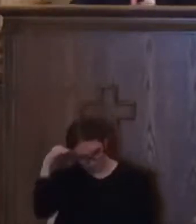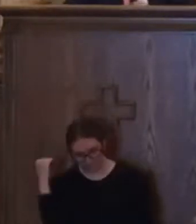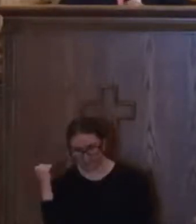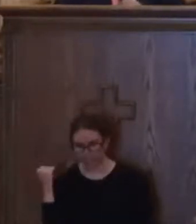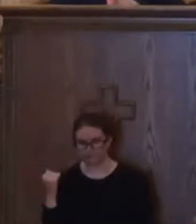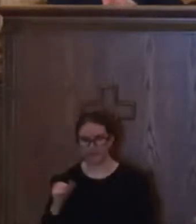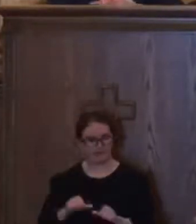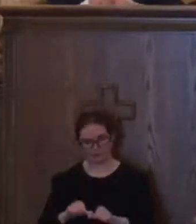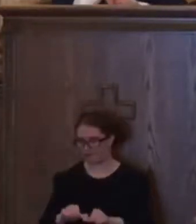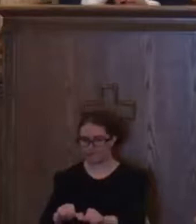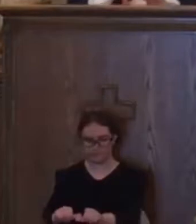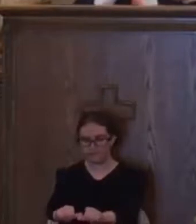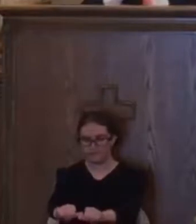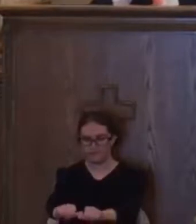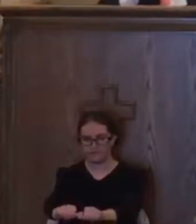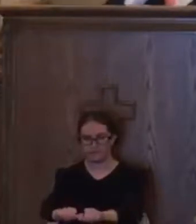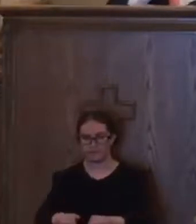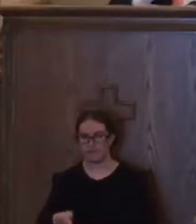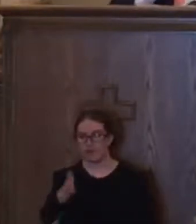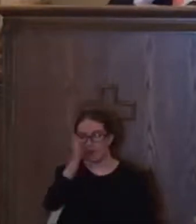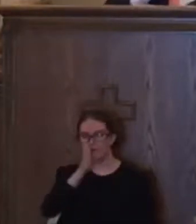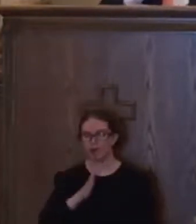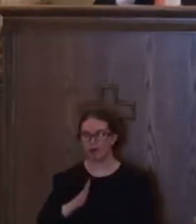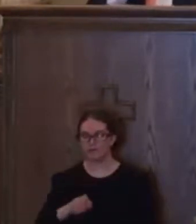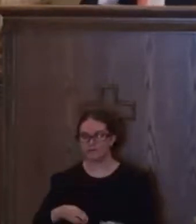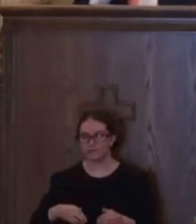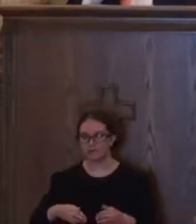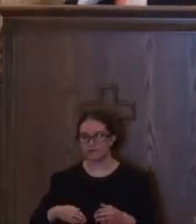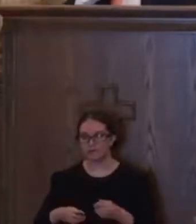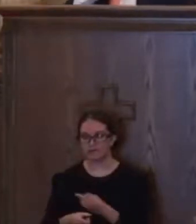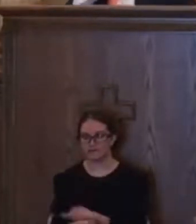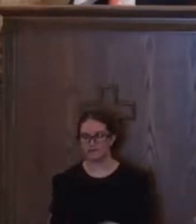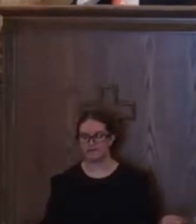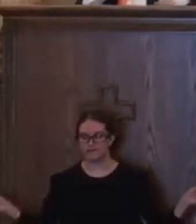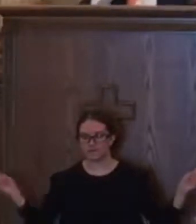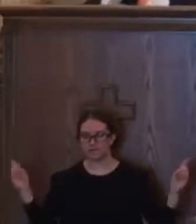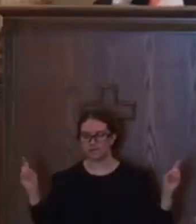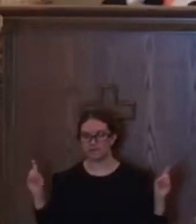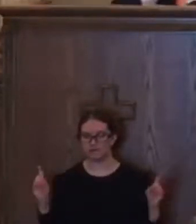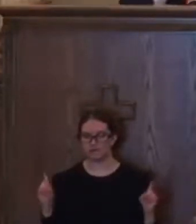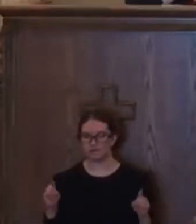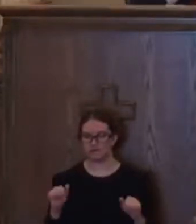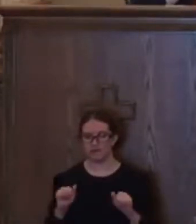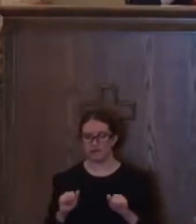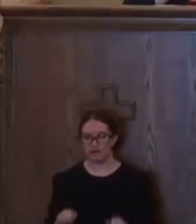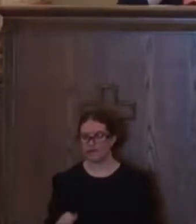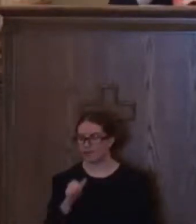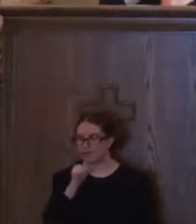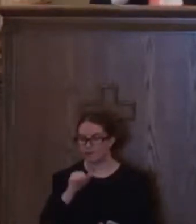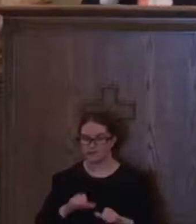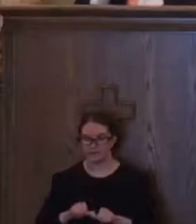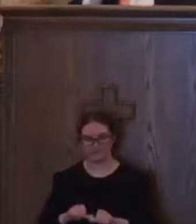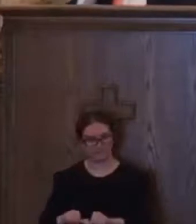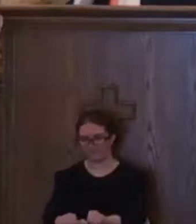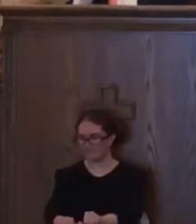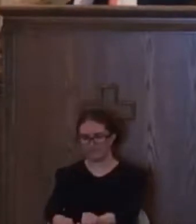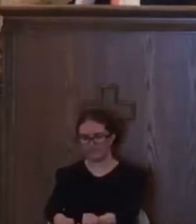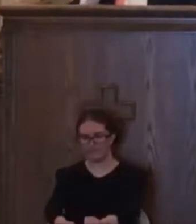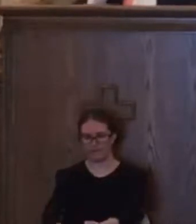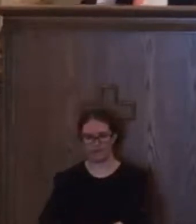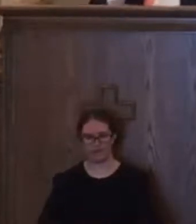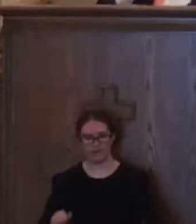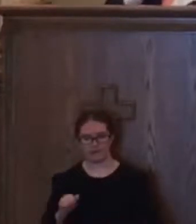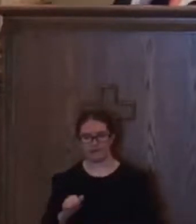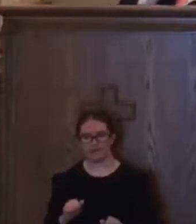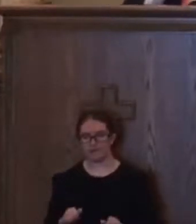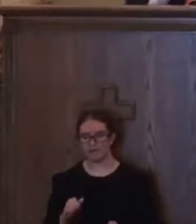continue. And I tell him, well, man, God's going to bring you through this. And he'd say, I can't continue anymore. I can't do it